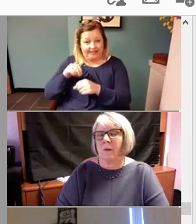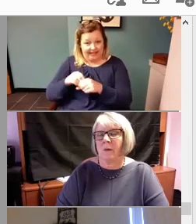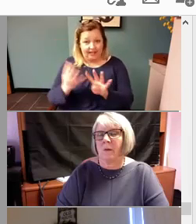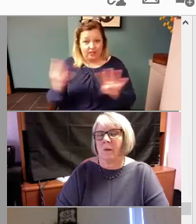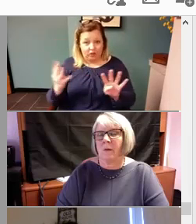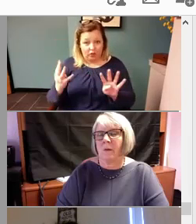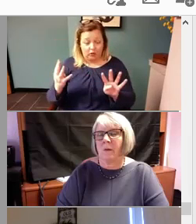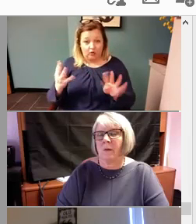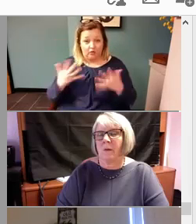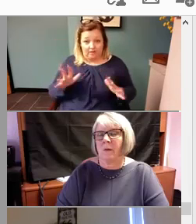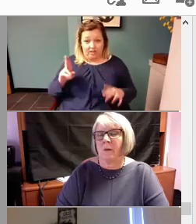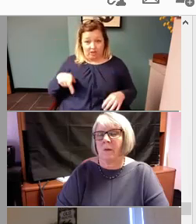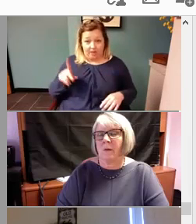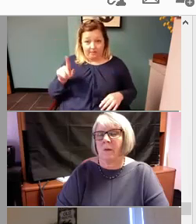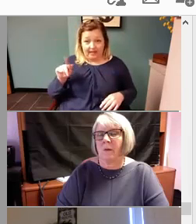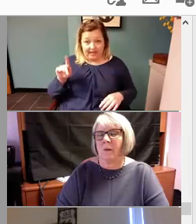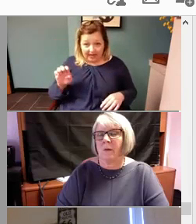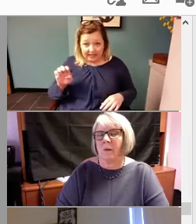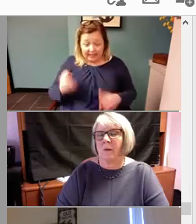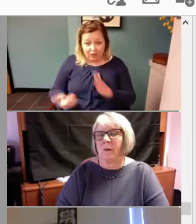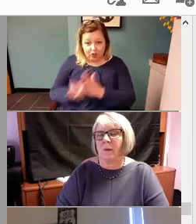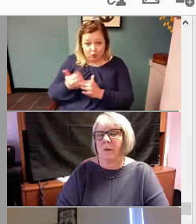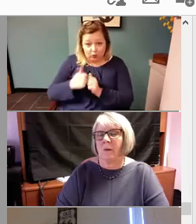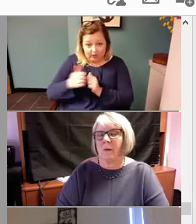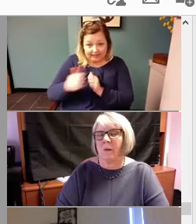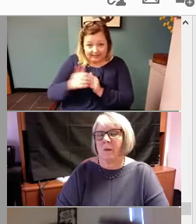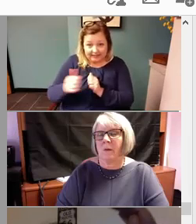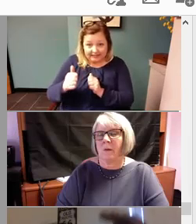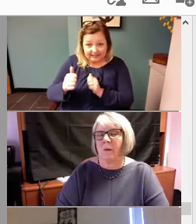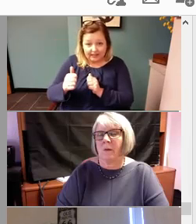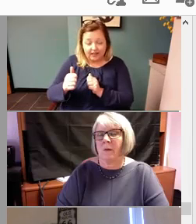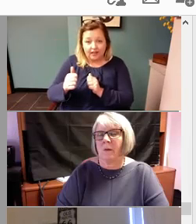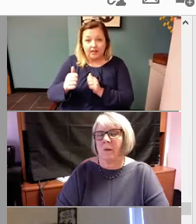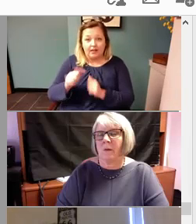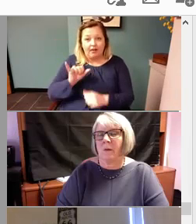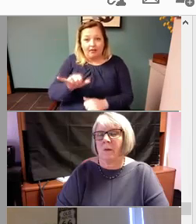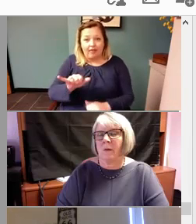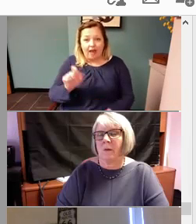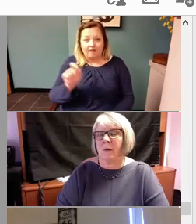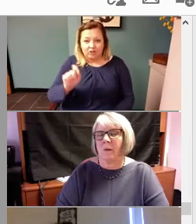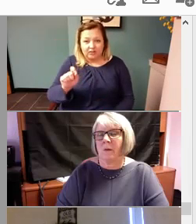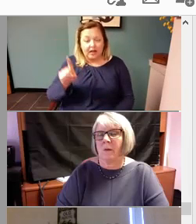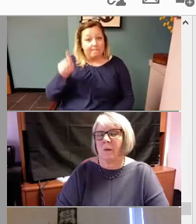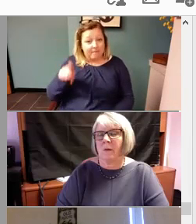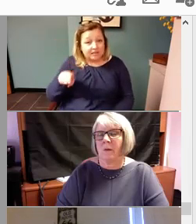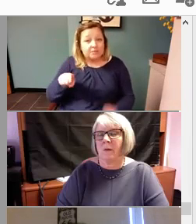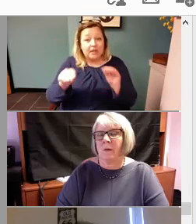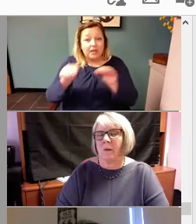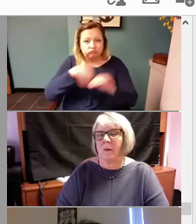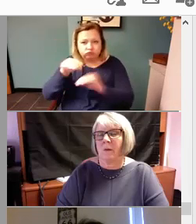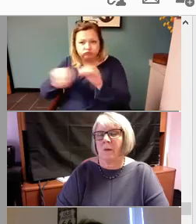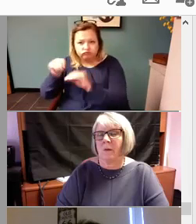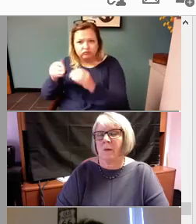new distance inside our Q, remember that this vertex needs to be sorted in that order as well. So in that Q as